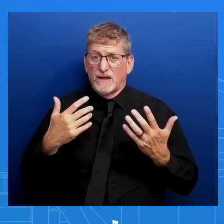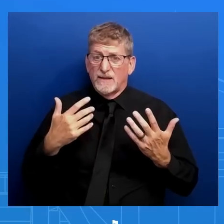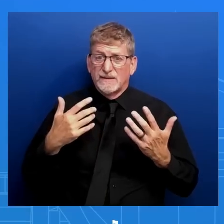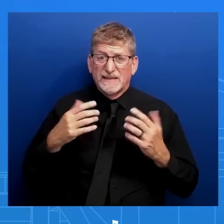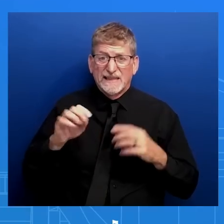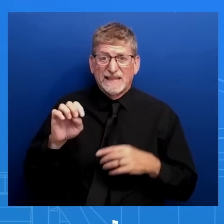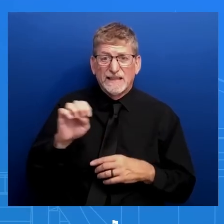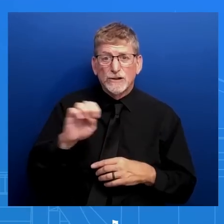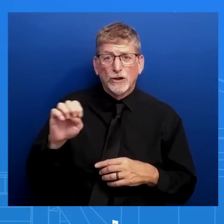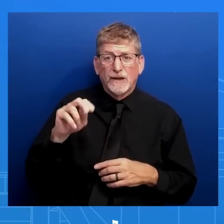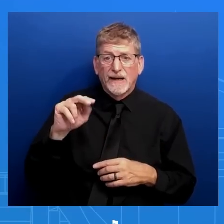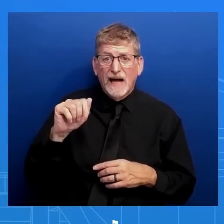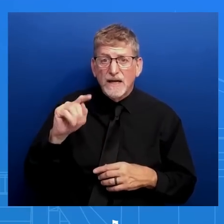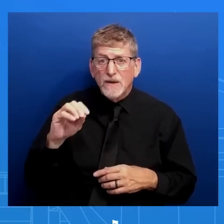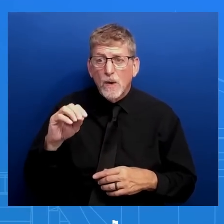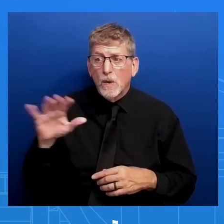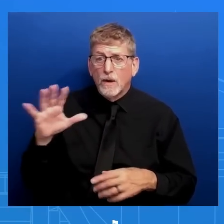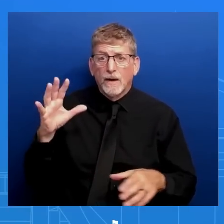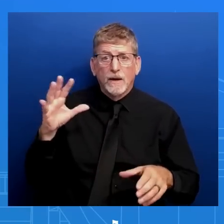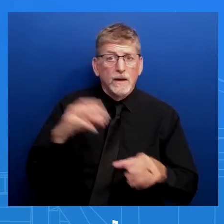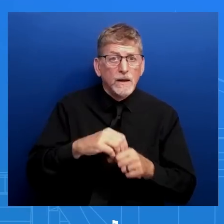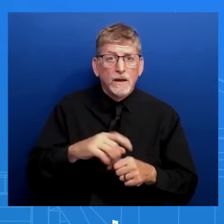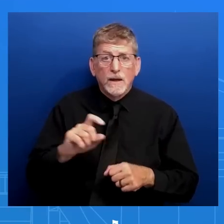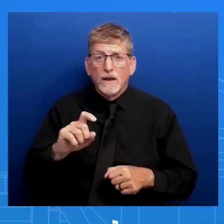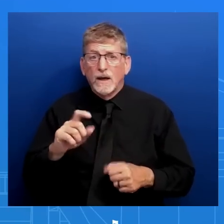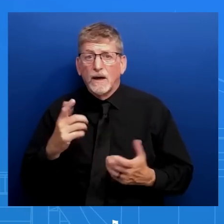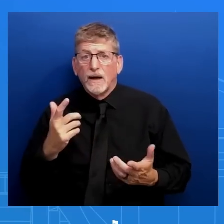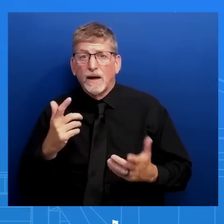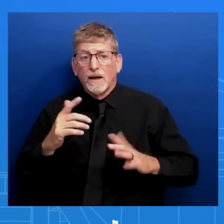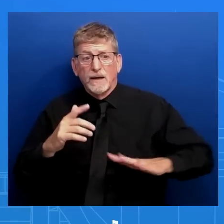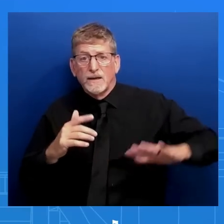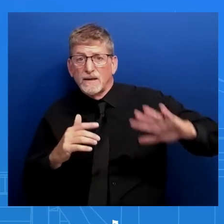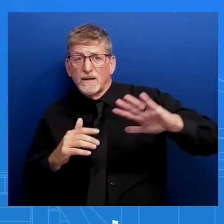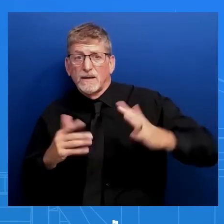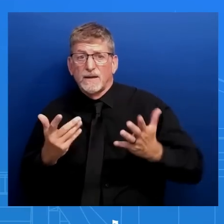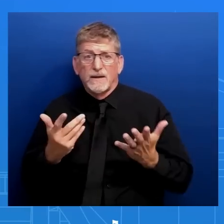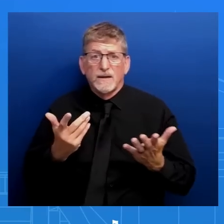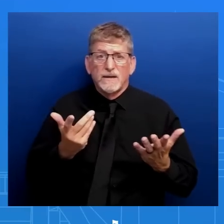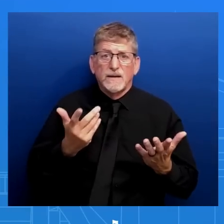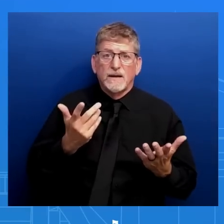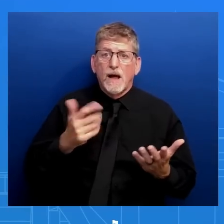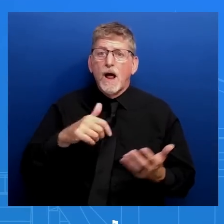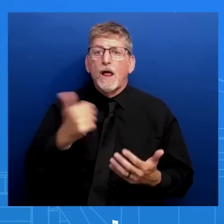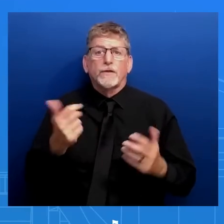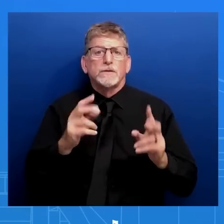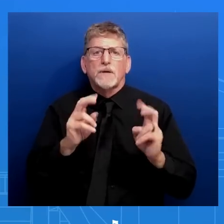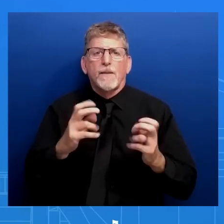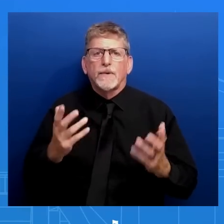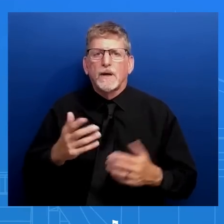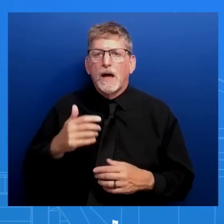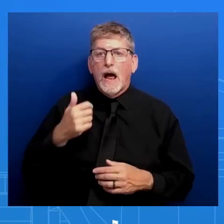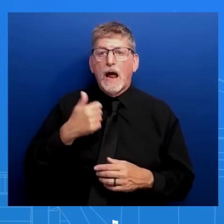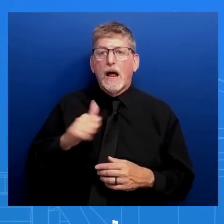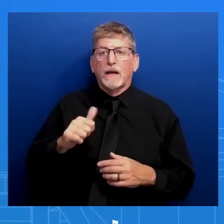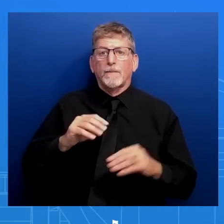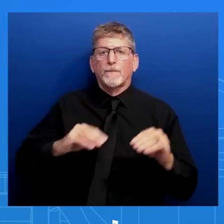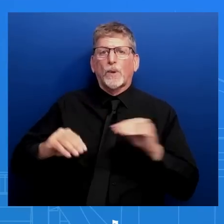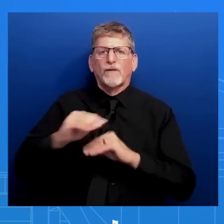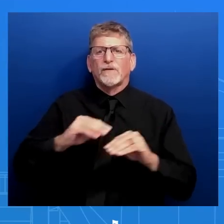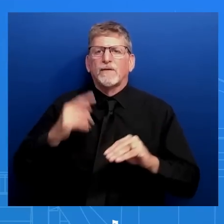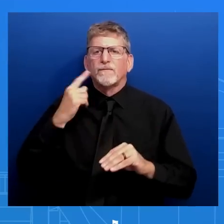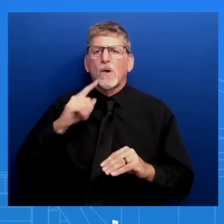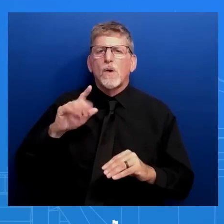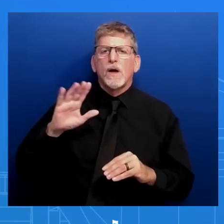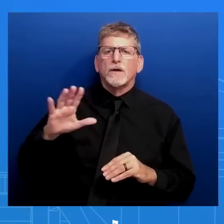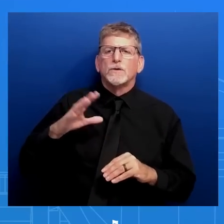case? And on another topic, is there any movement on Sweden's membership to NATO? Are